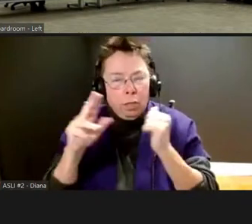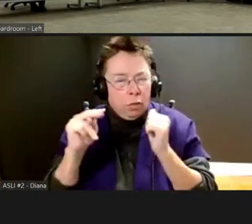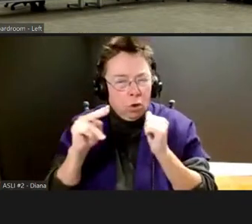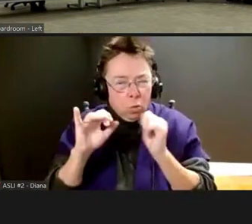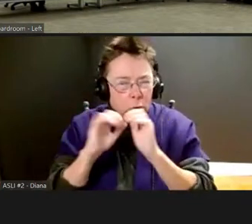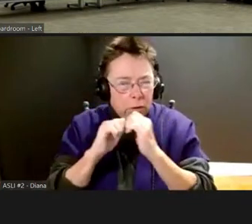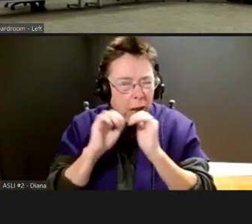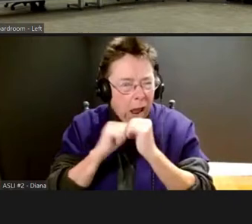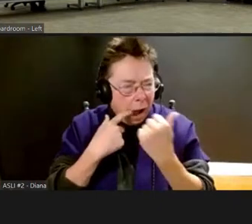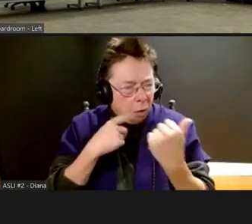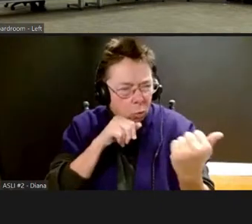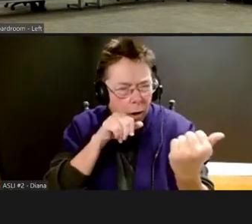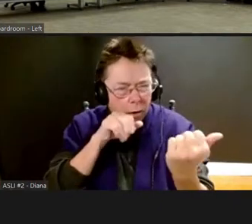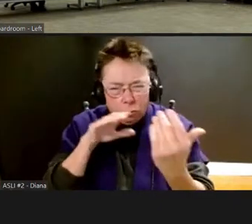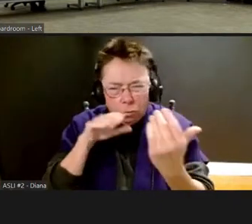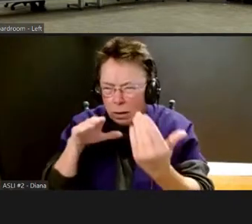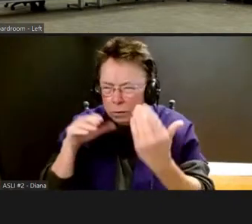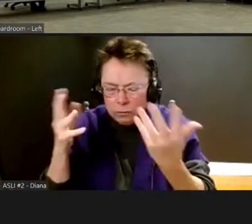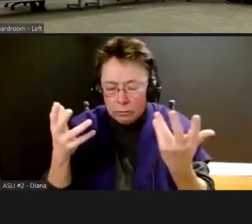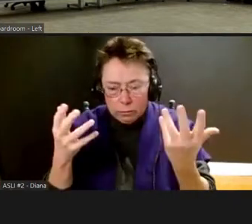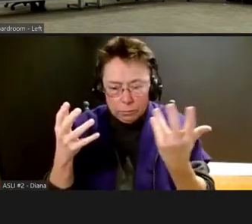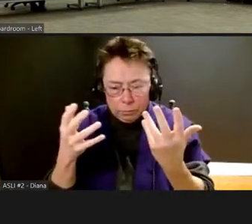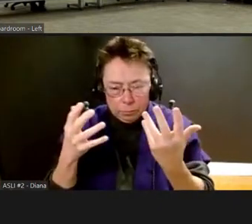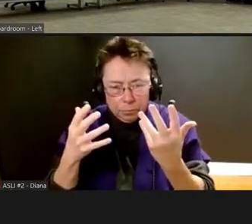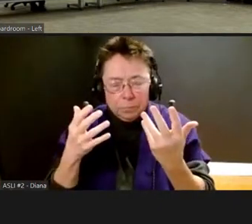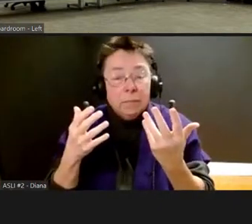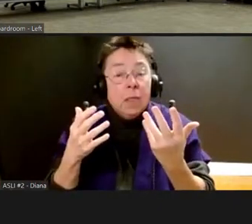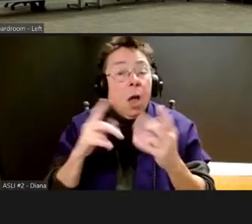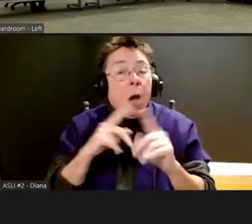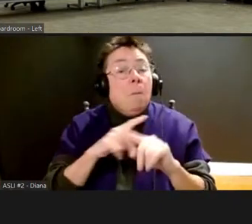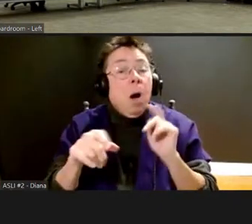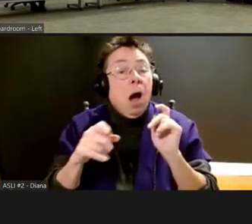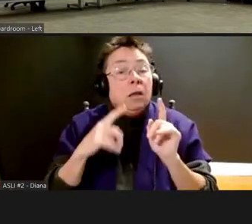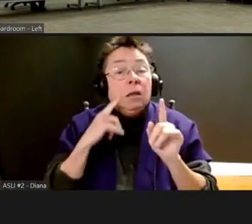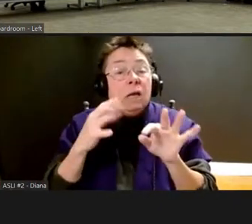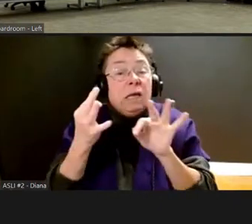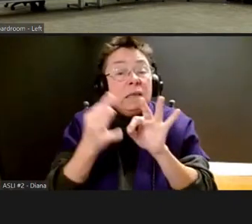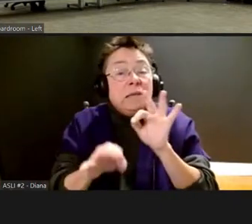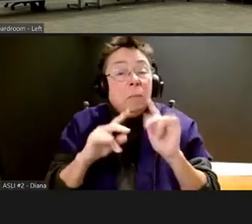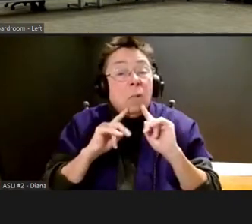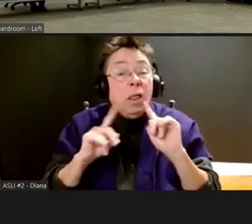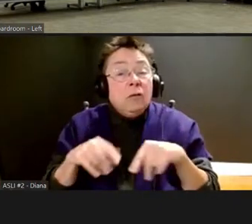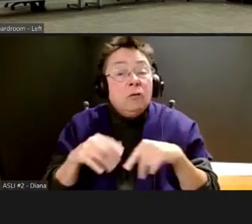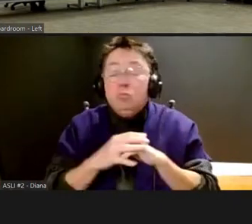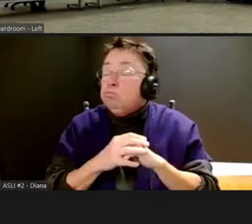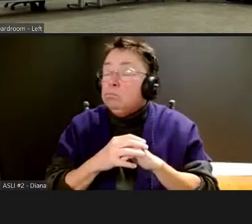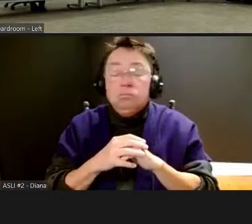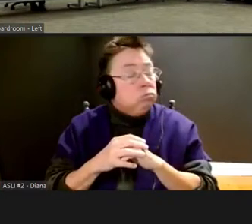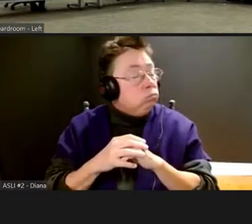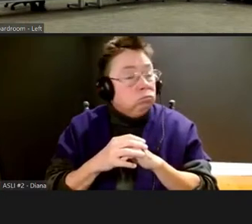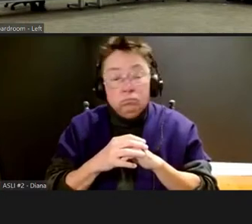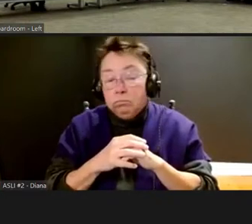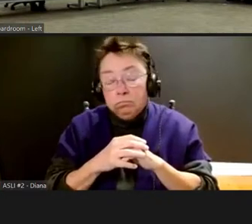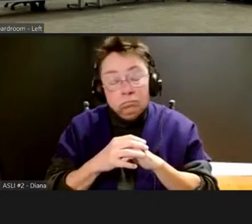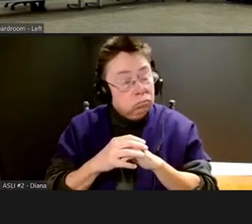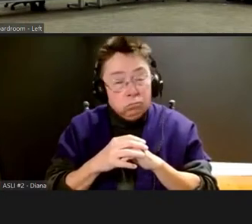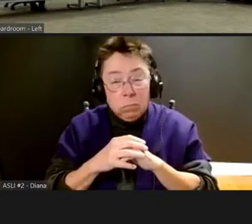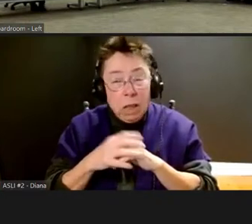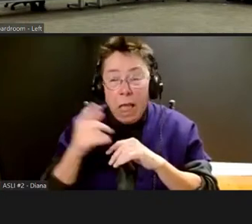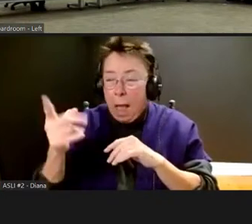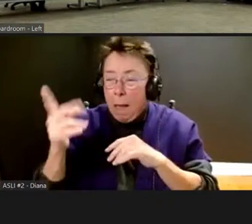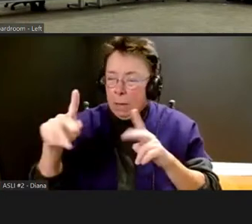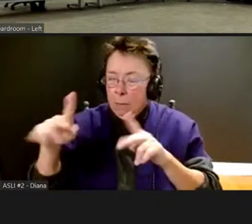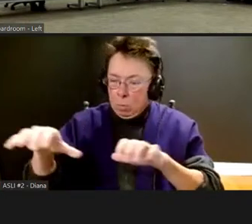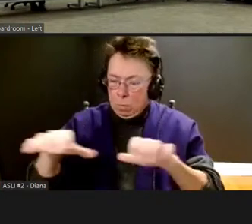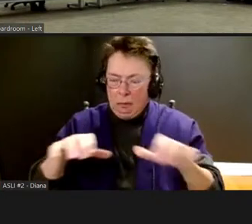that. Uh-huh. There is no simple solution to what's going on in society today around the way people